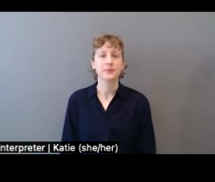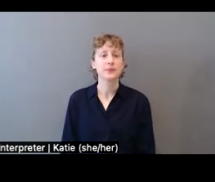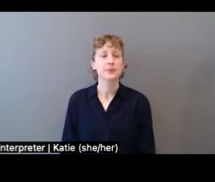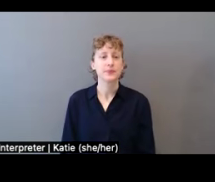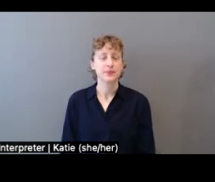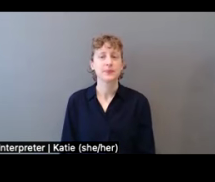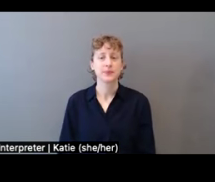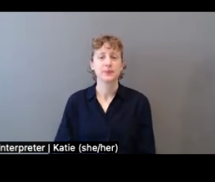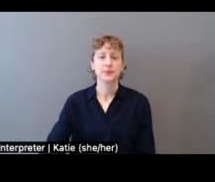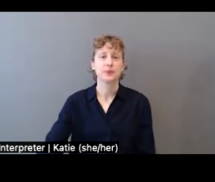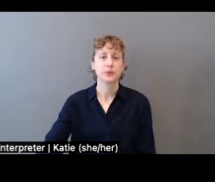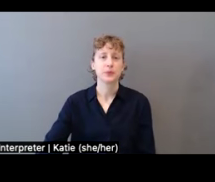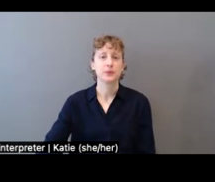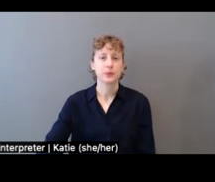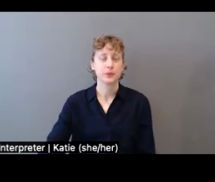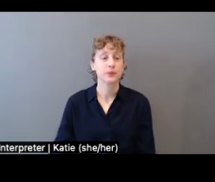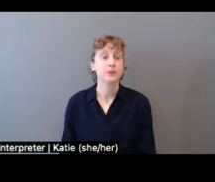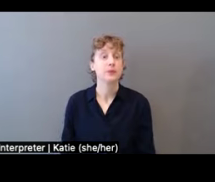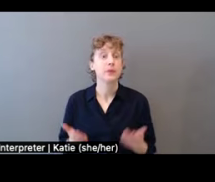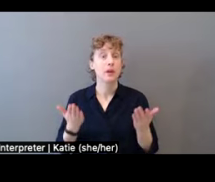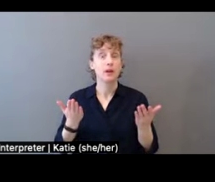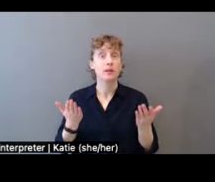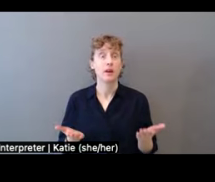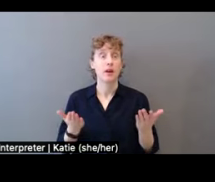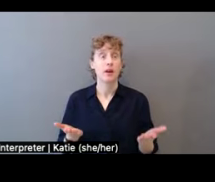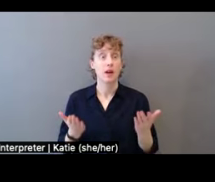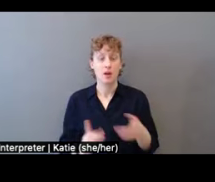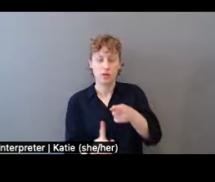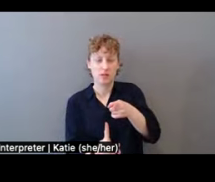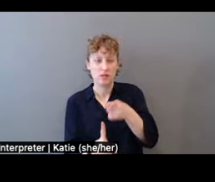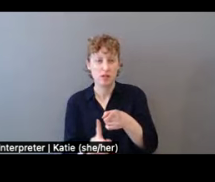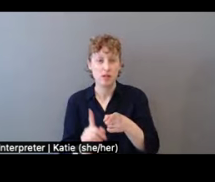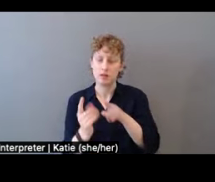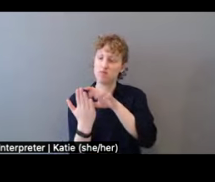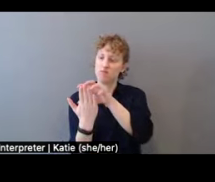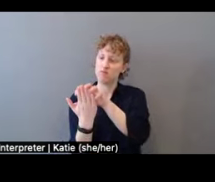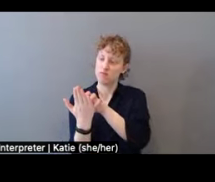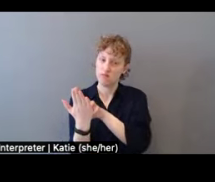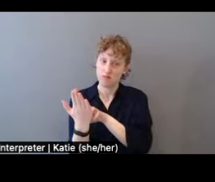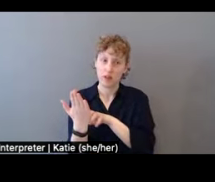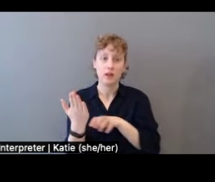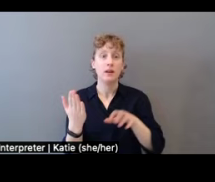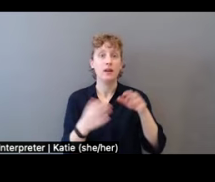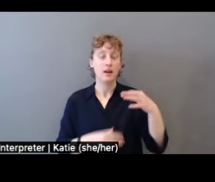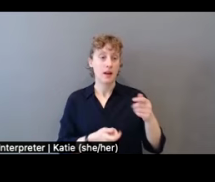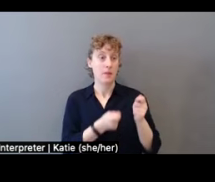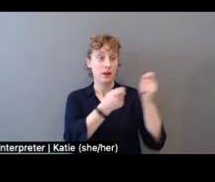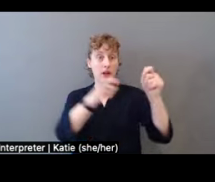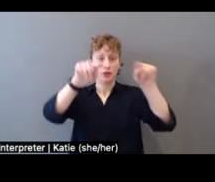Thank you. So now we will go into the narrative application template.